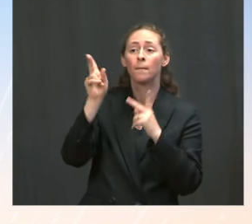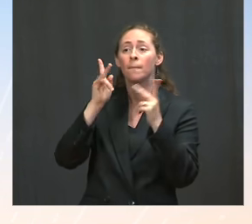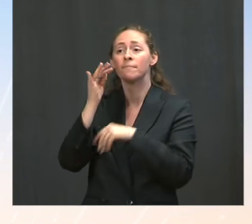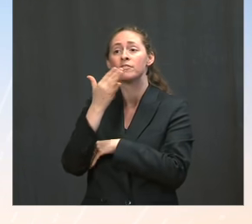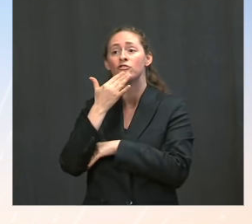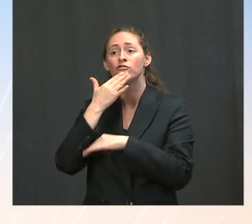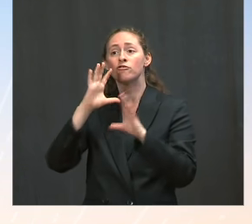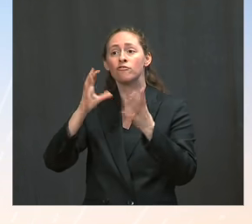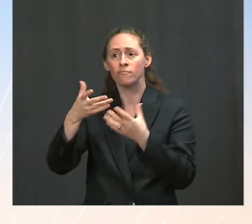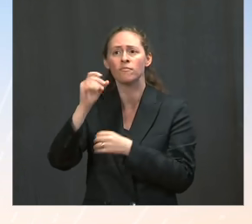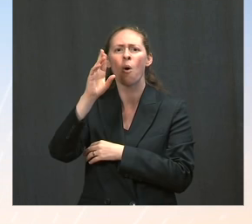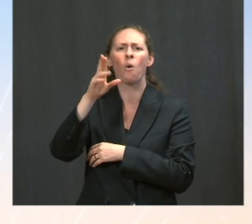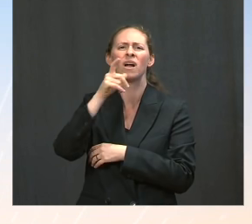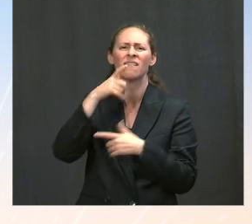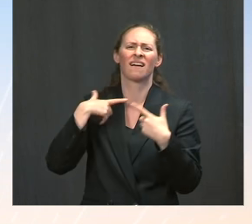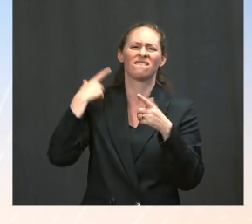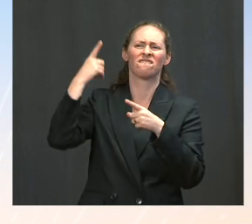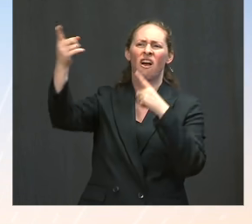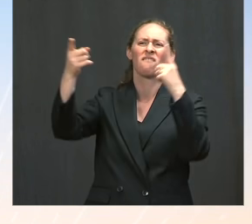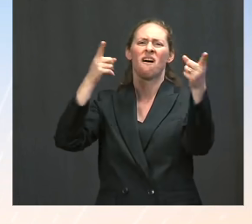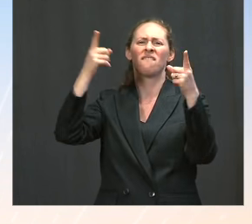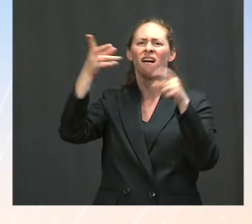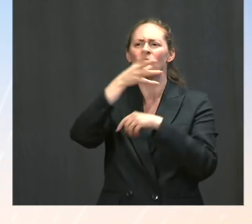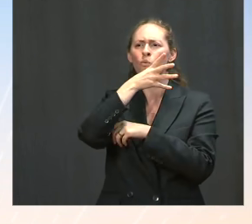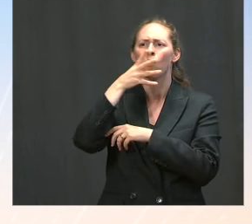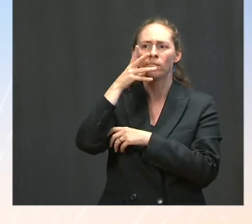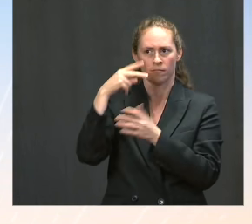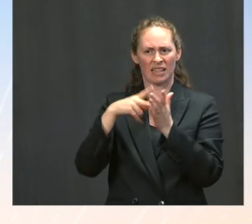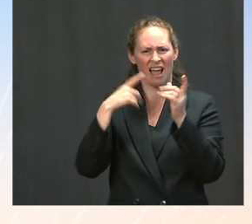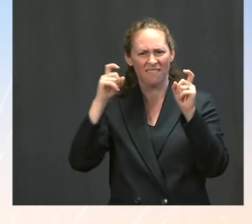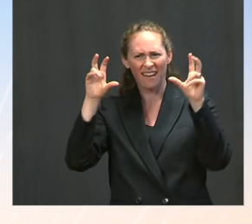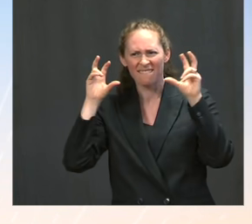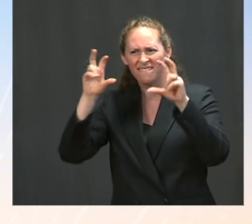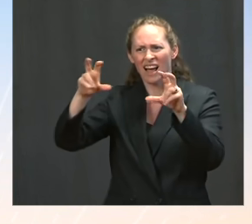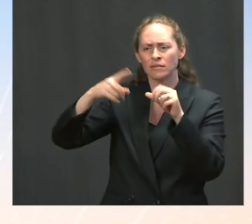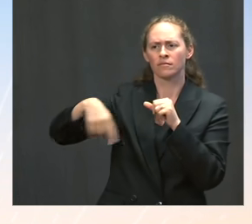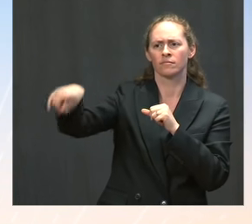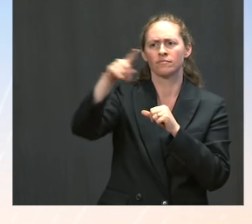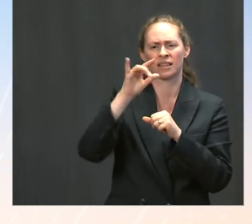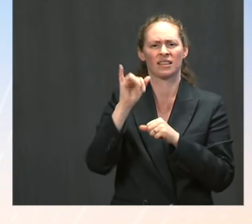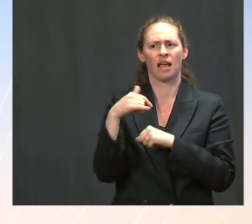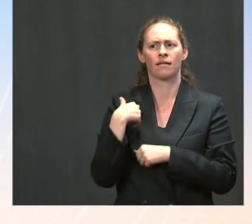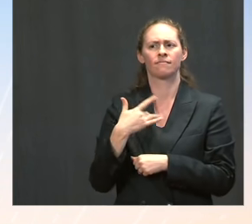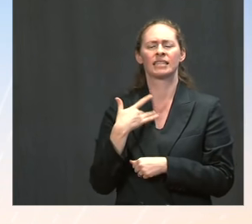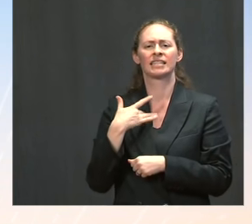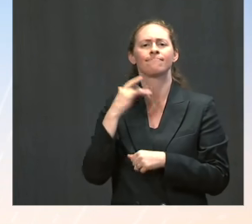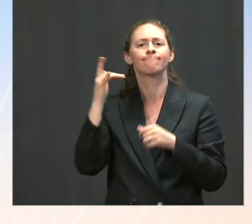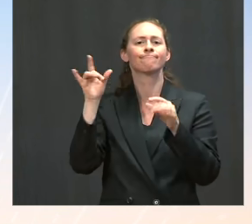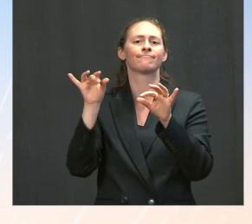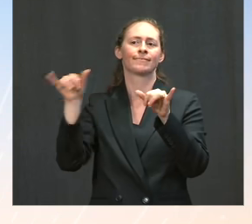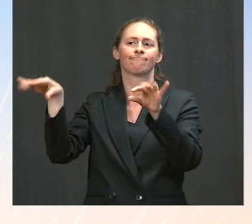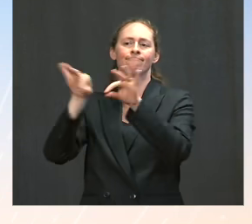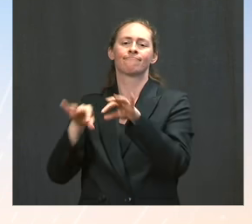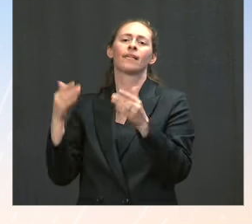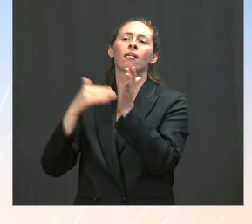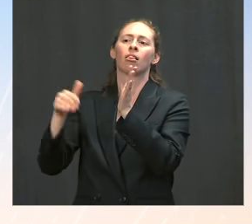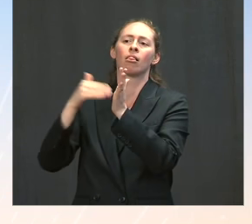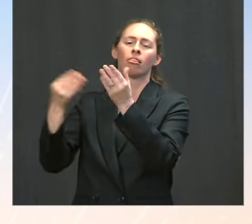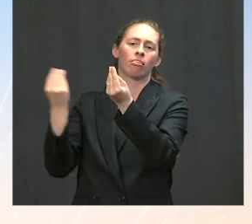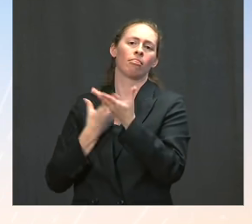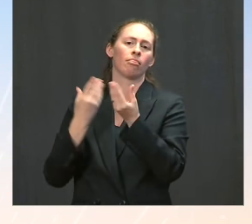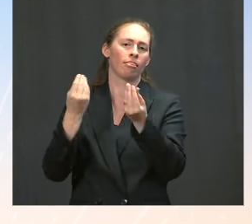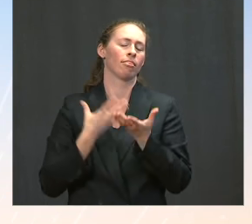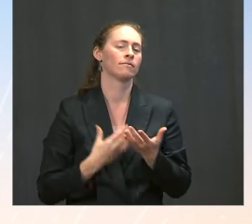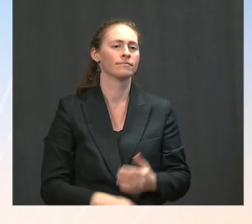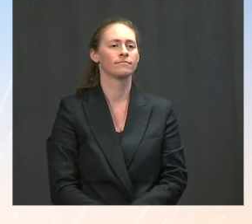those good jobs. So that's what this is about, and that's what I hear most often from companies. Caitlin's going to have to be the last one. Thank you, Secretary. Last week, the President said he would have